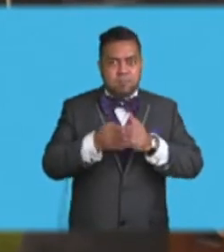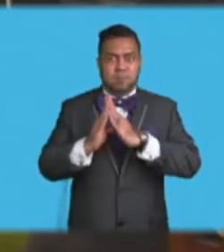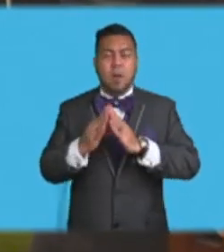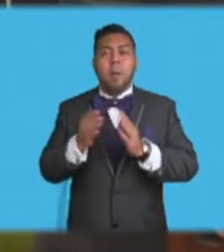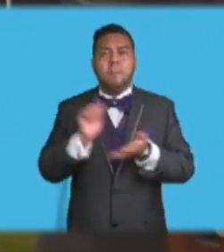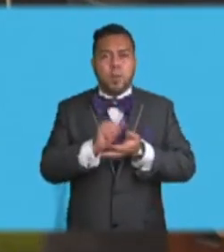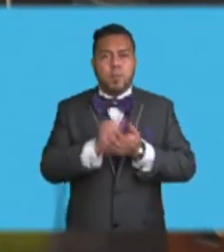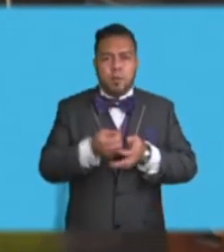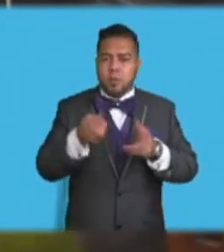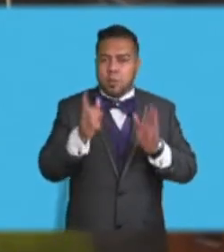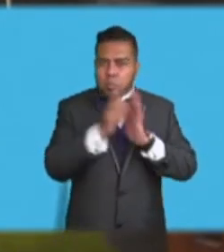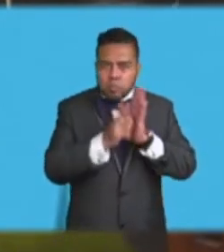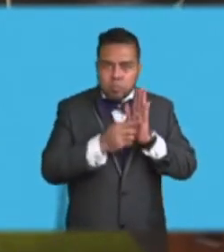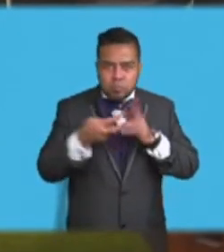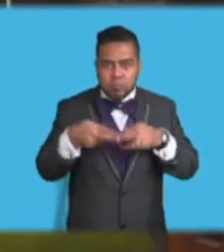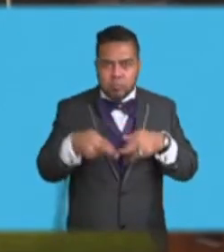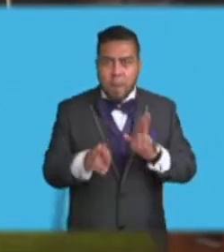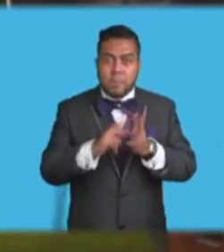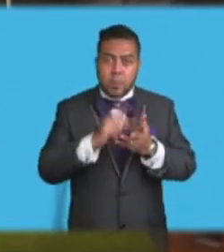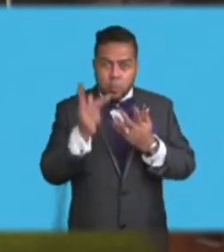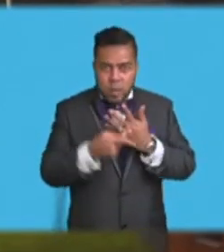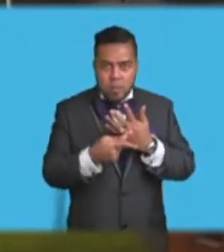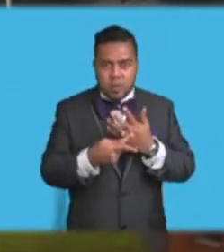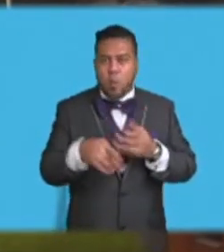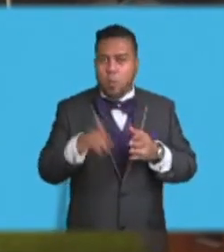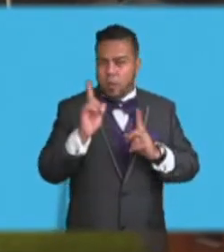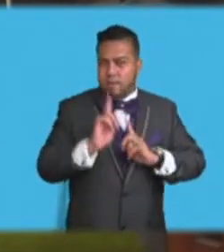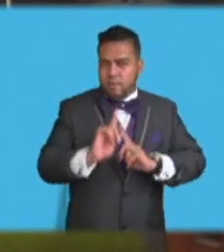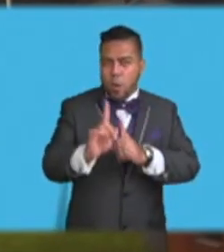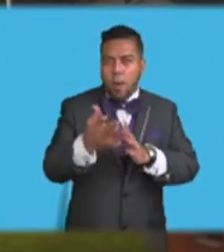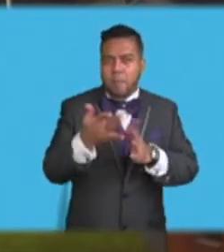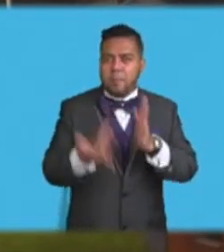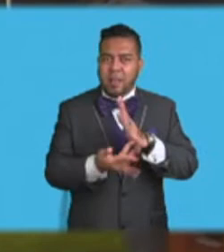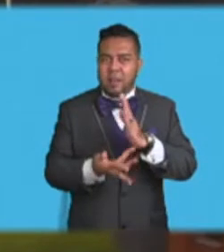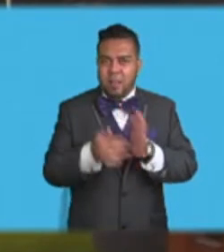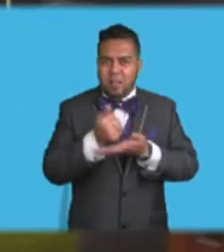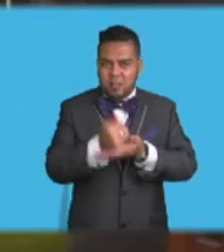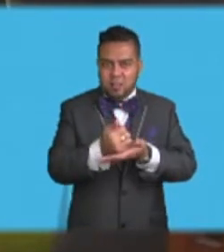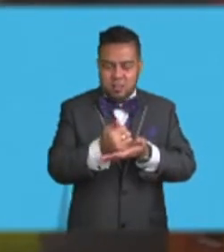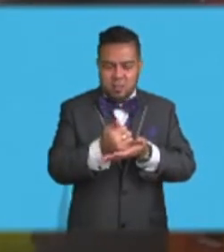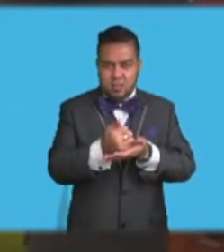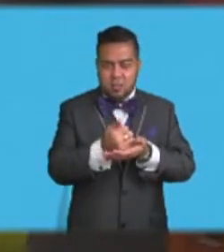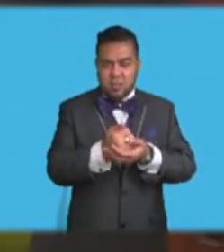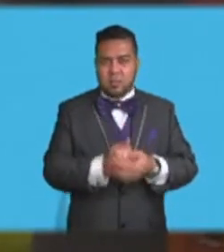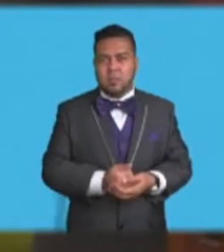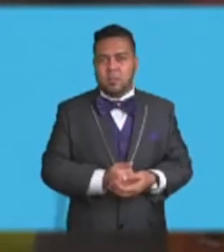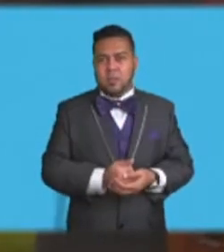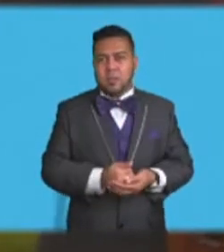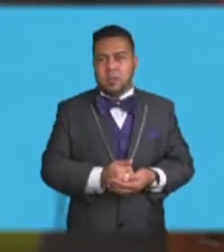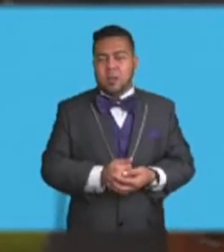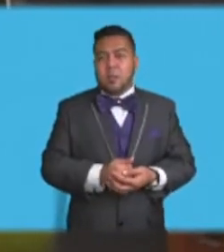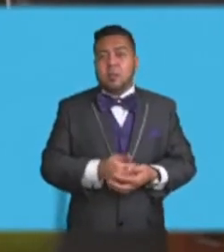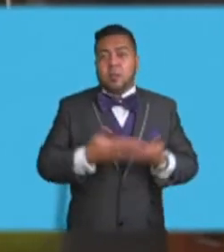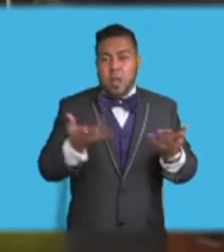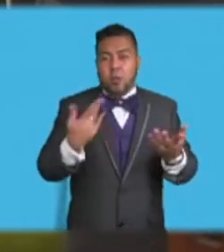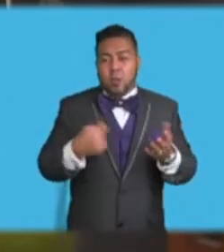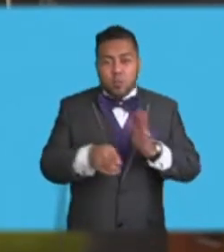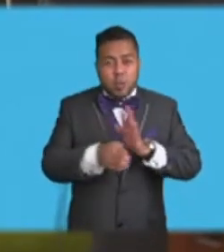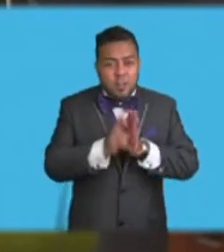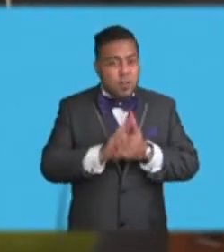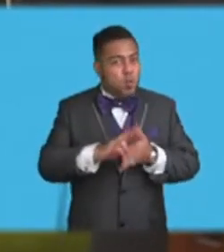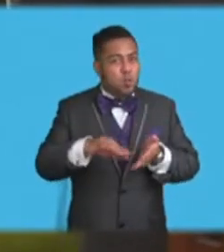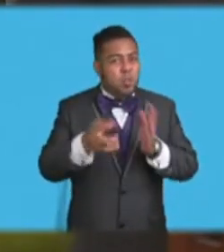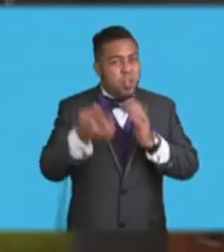reform programs which are supported by intensive follow-up technical assistance. The program seeks to review country-specific risks